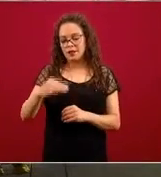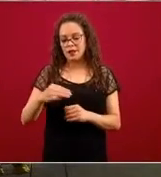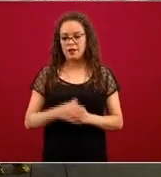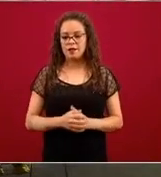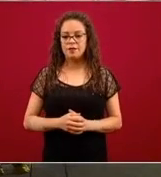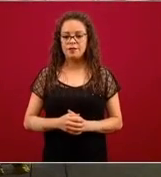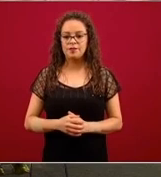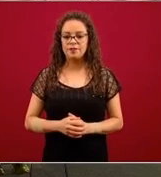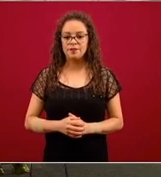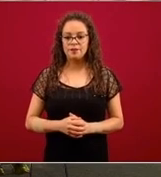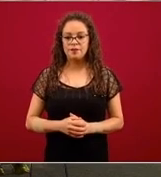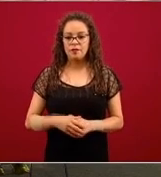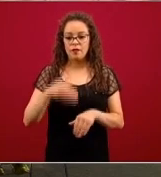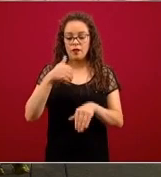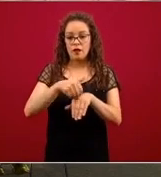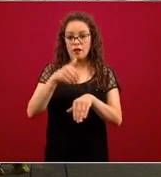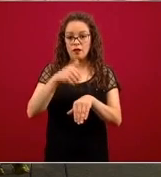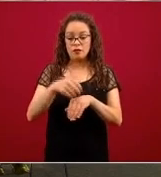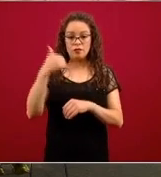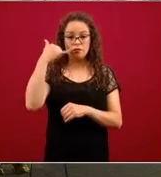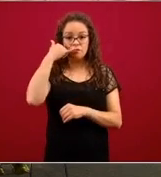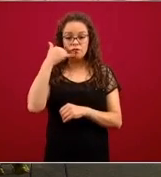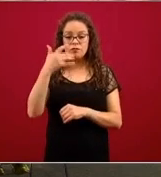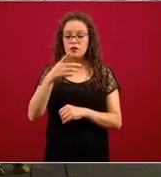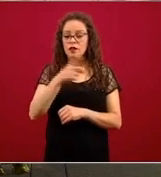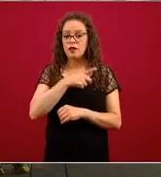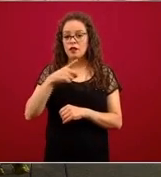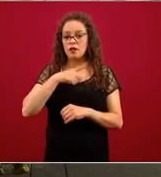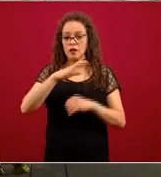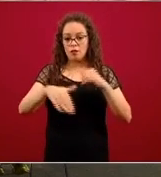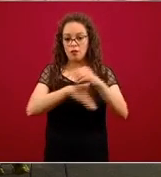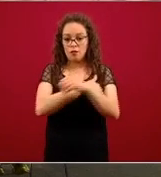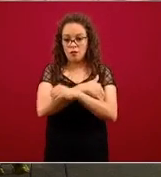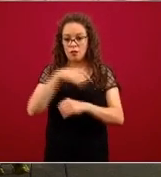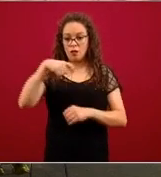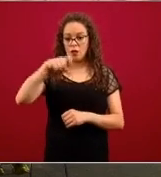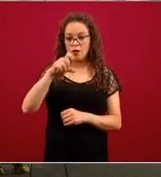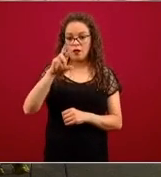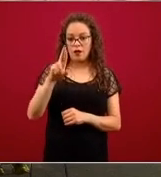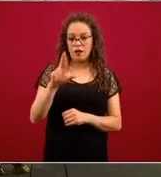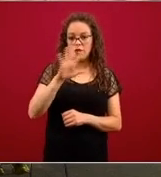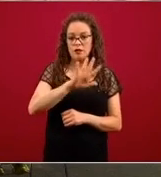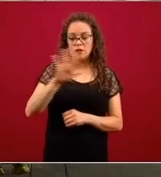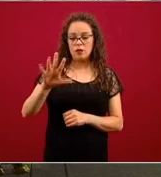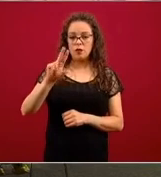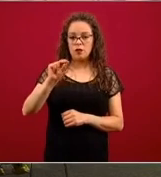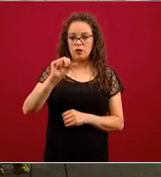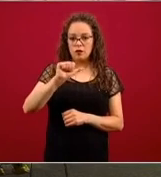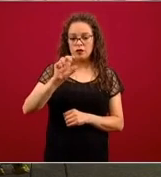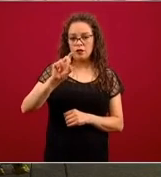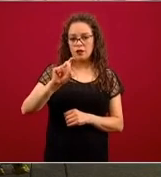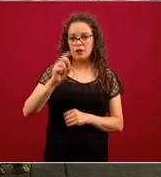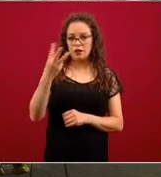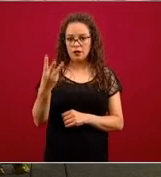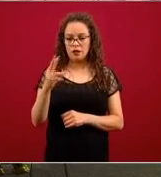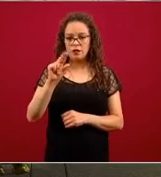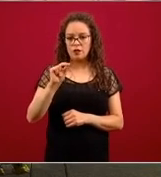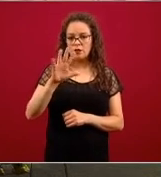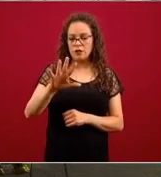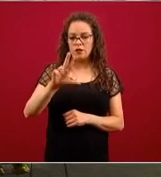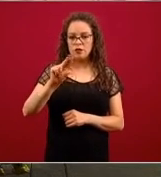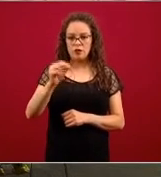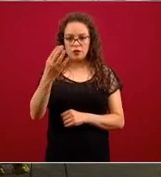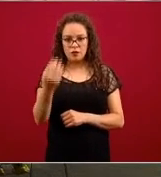non-satisfactory response index. So we are still working on improving the service of Susana Safe